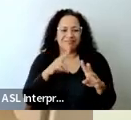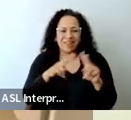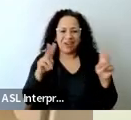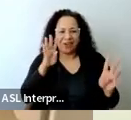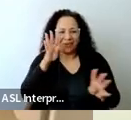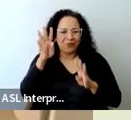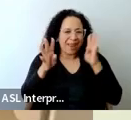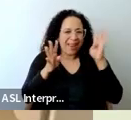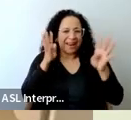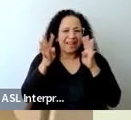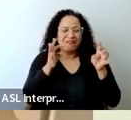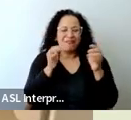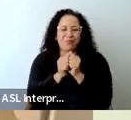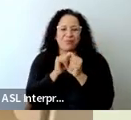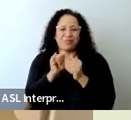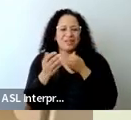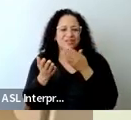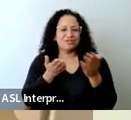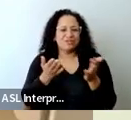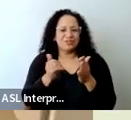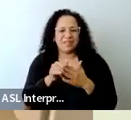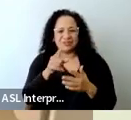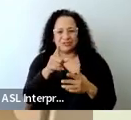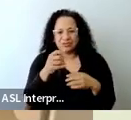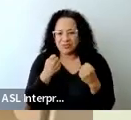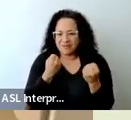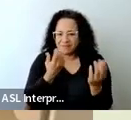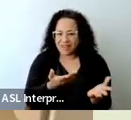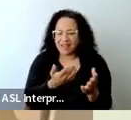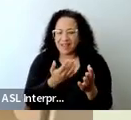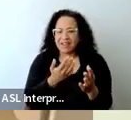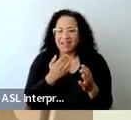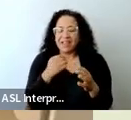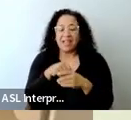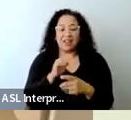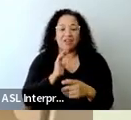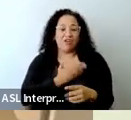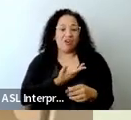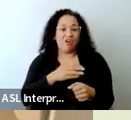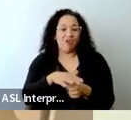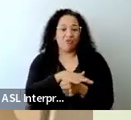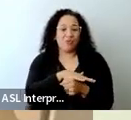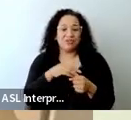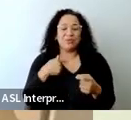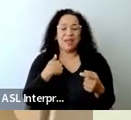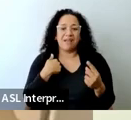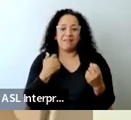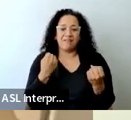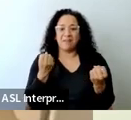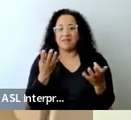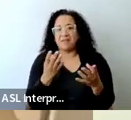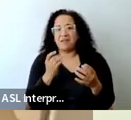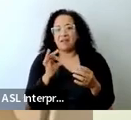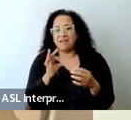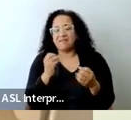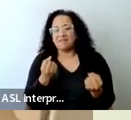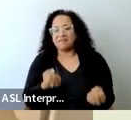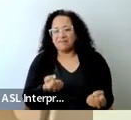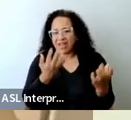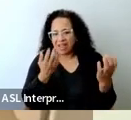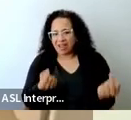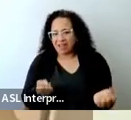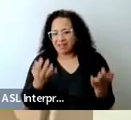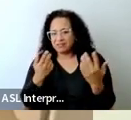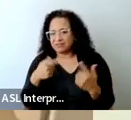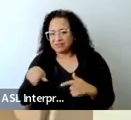creative with the services that you provide. In our region, we've had a number of wildfires, as many of